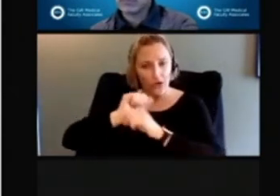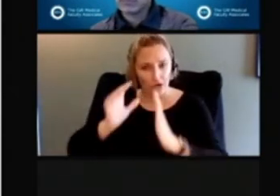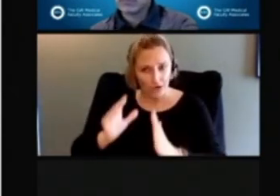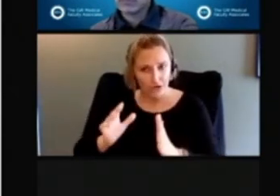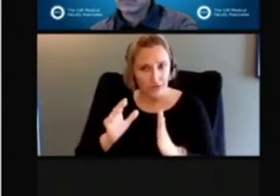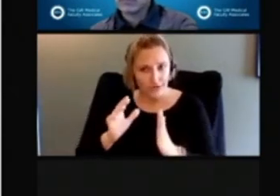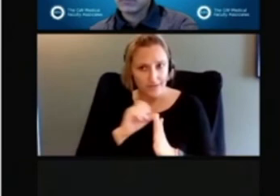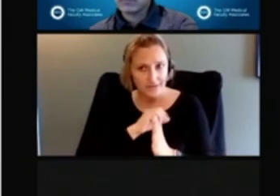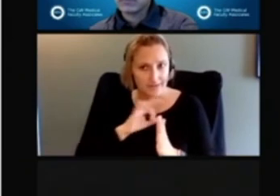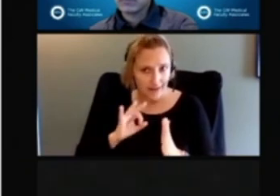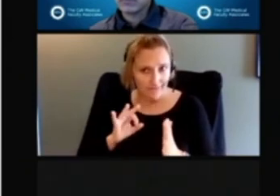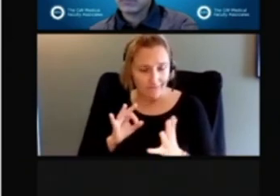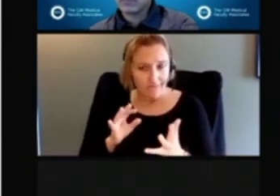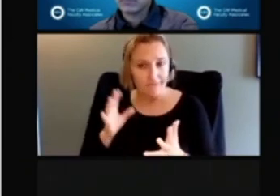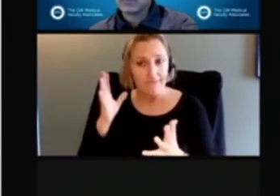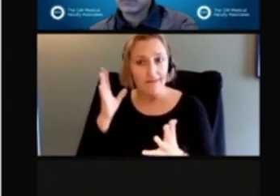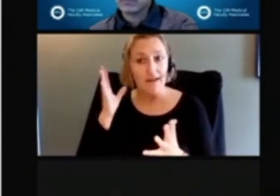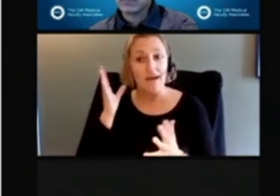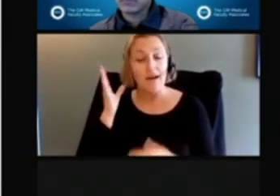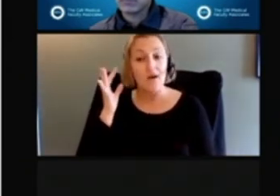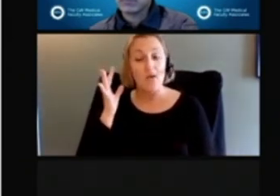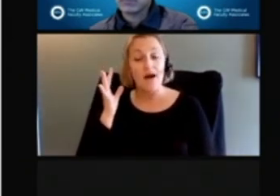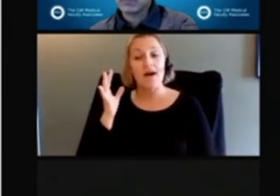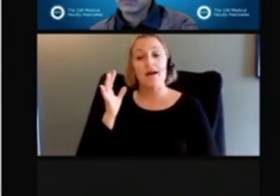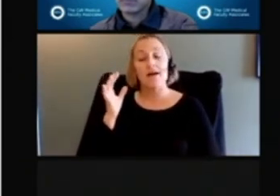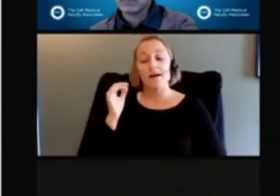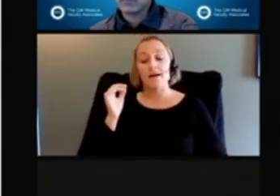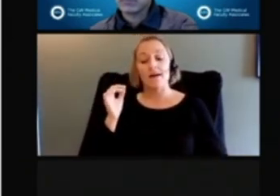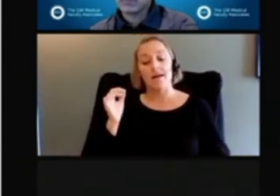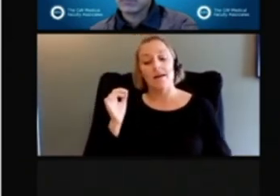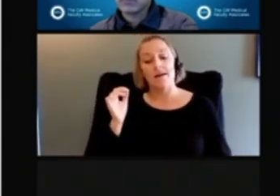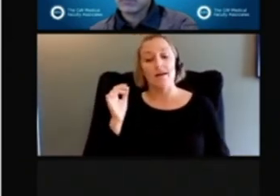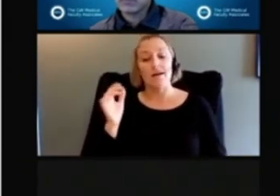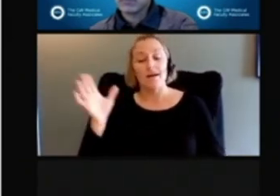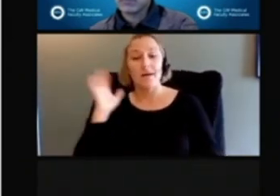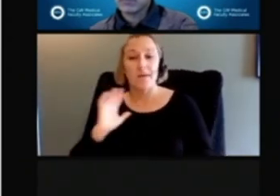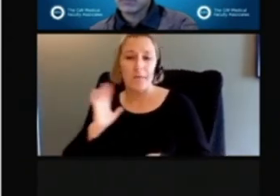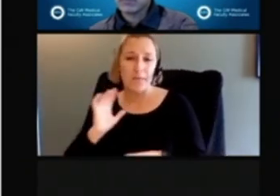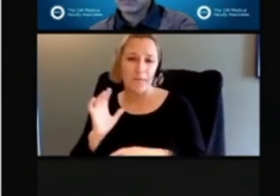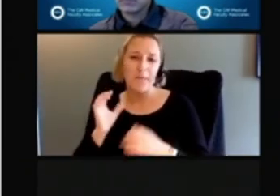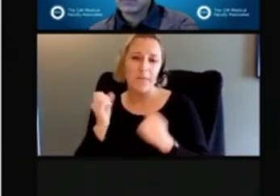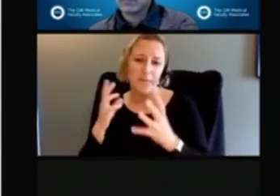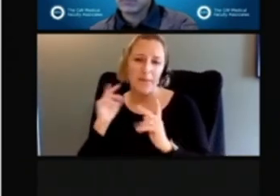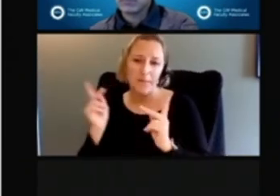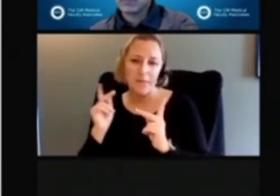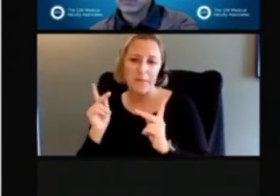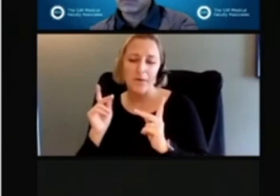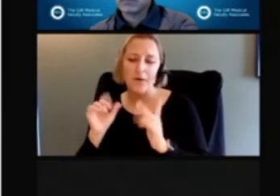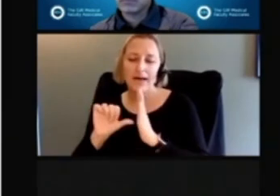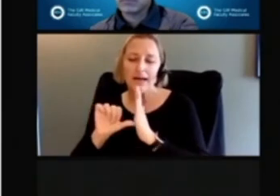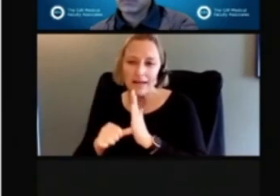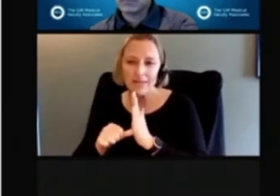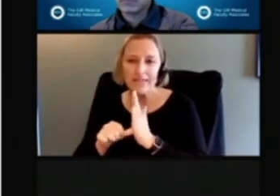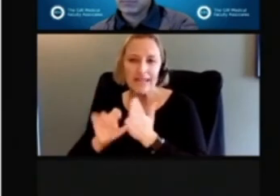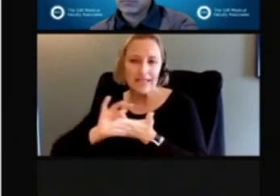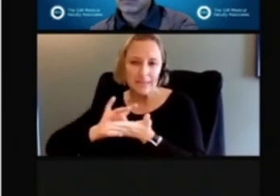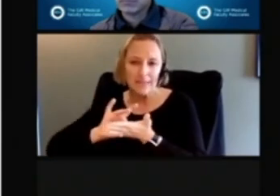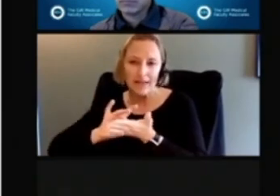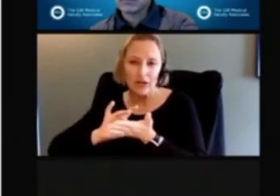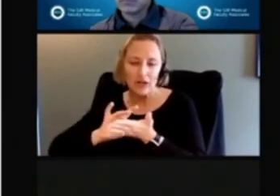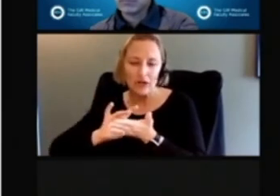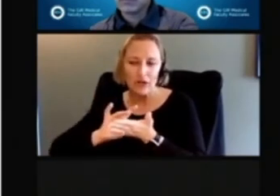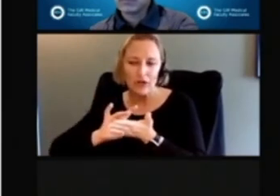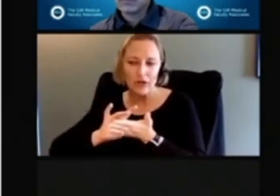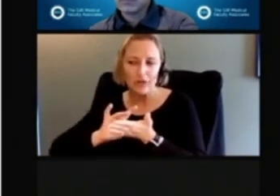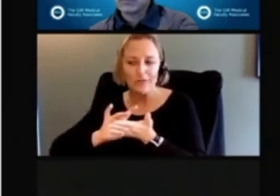been a lot of emphasis on medical mistrust, which I'm not ignoring, it definitely continues to exist and